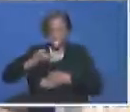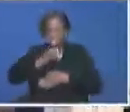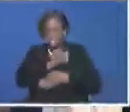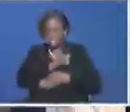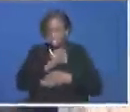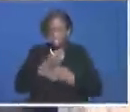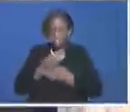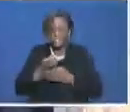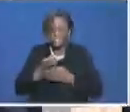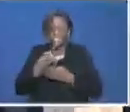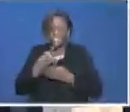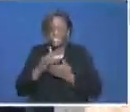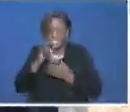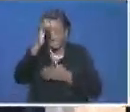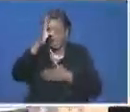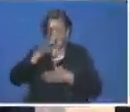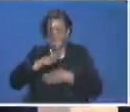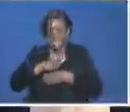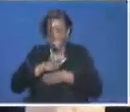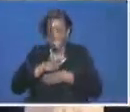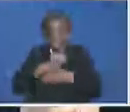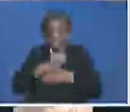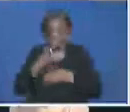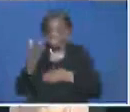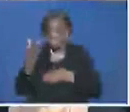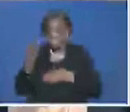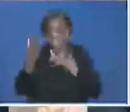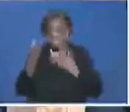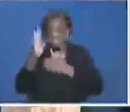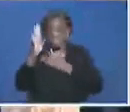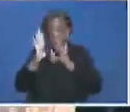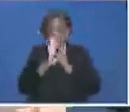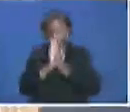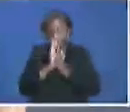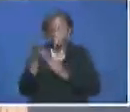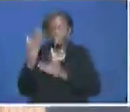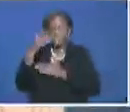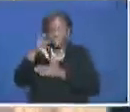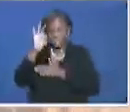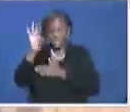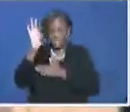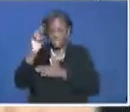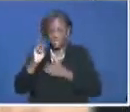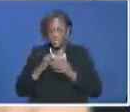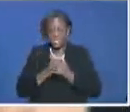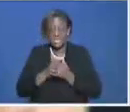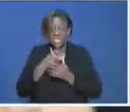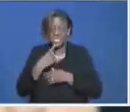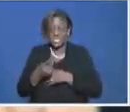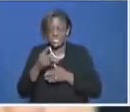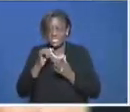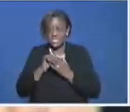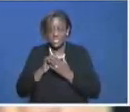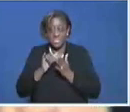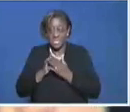Preliminary details revealing the man had been positioned there for up to 4 hours before being found. The crime scene, for investigators,